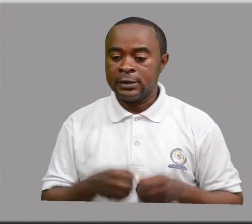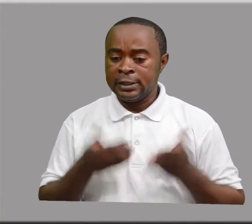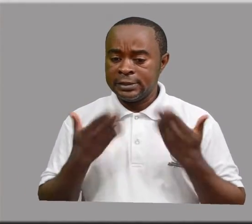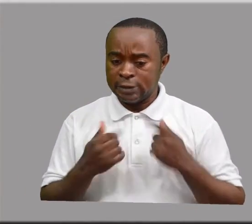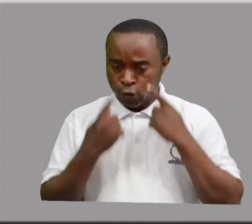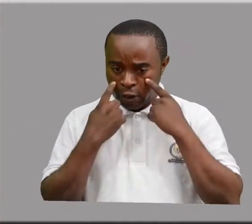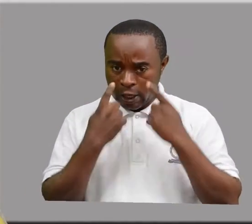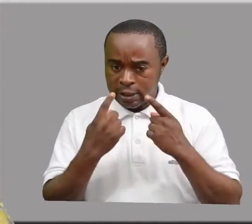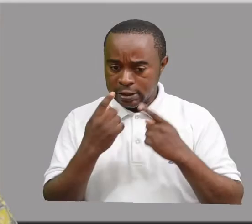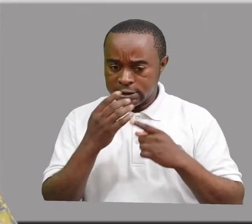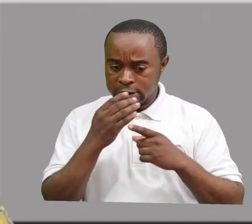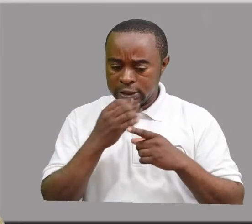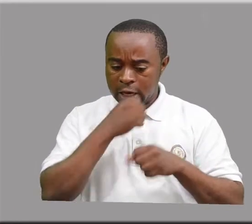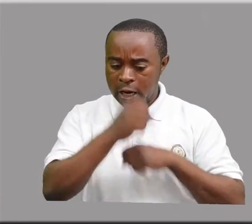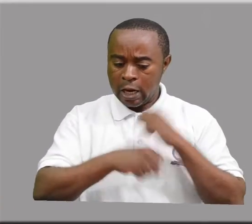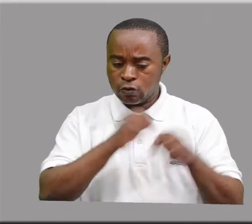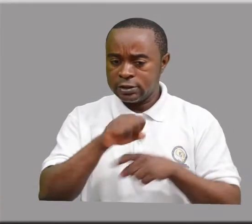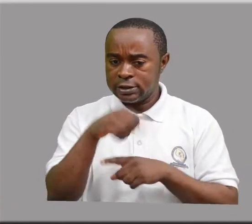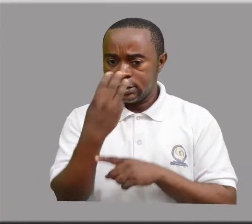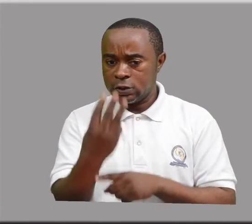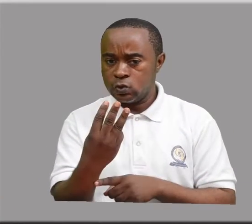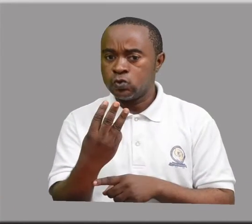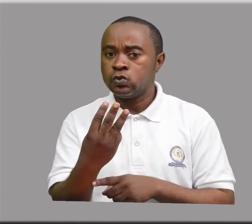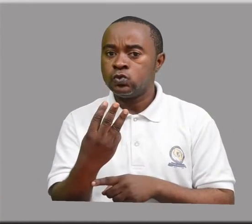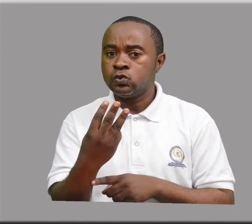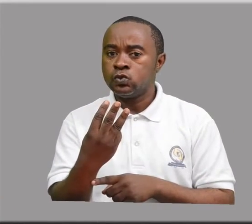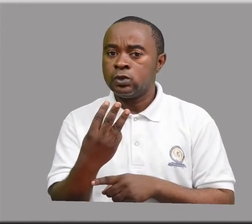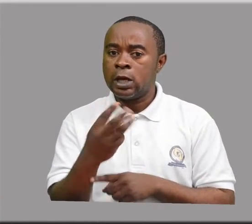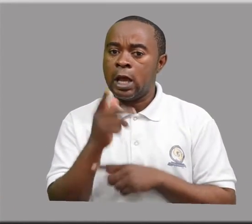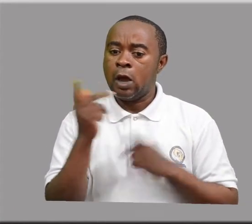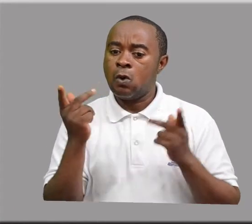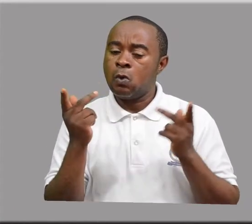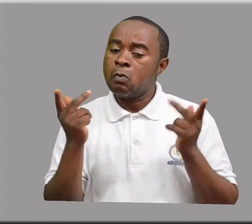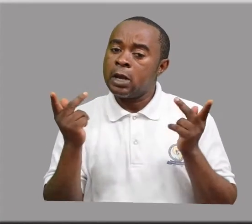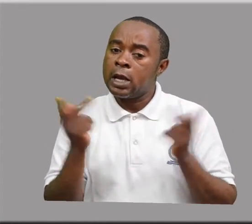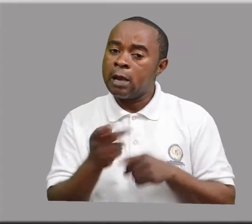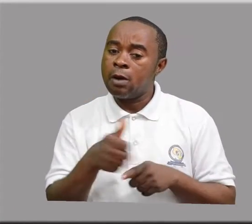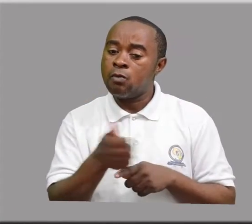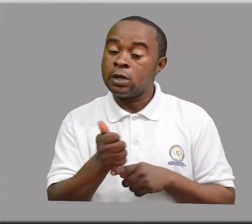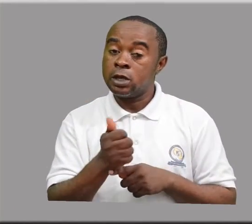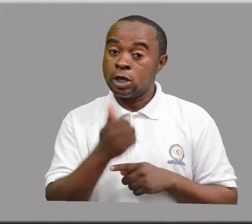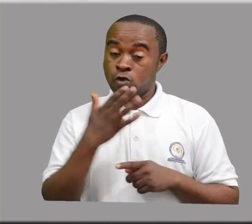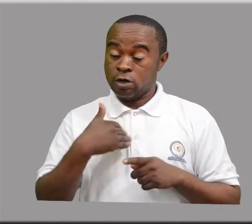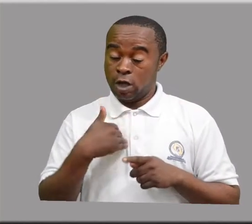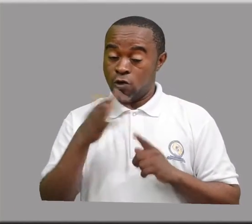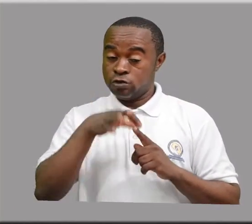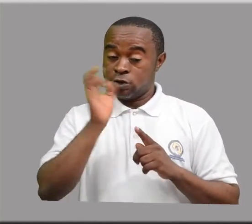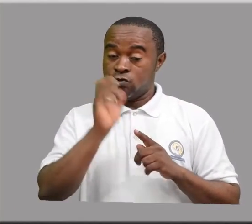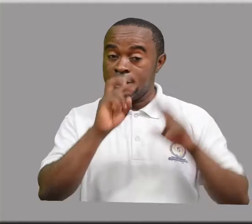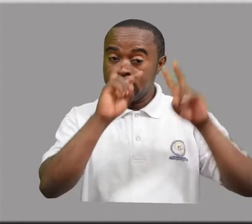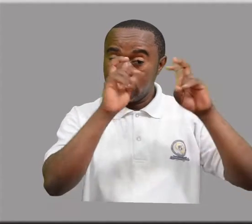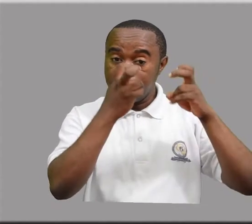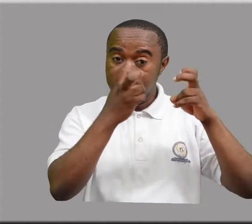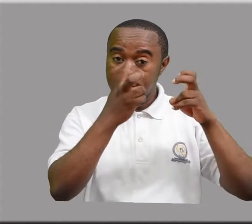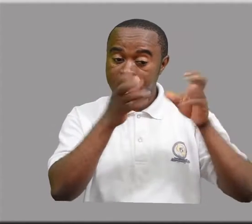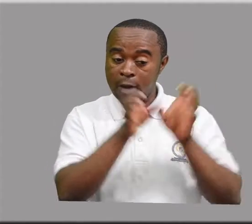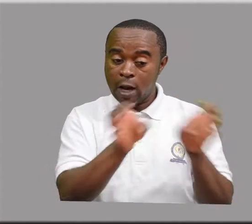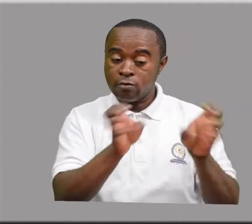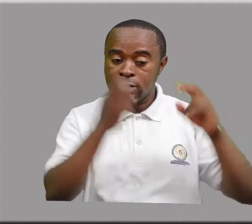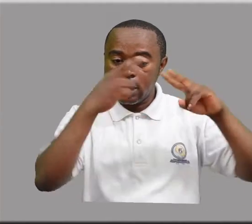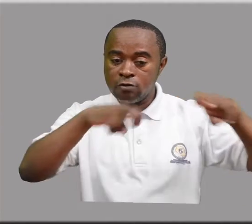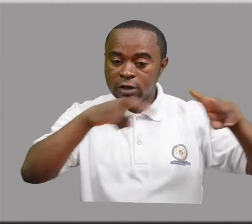research topic, or when you want to come with valid and interesting research topic, you have to